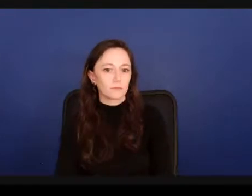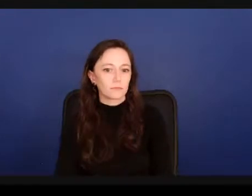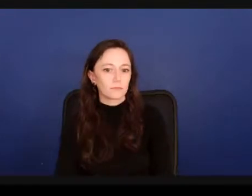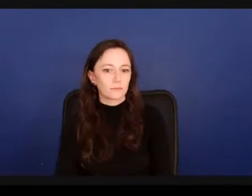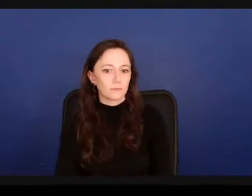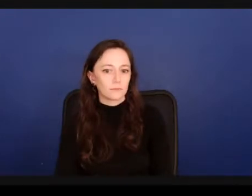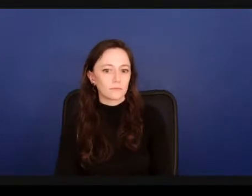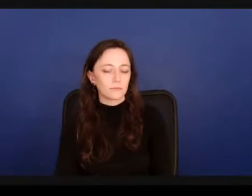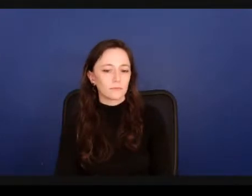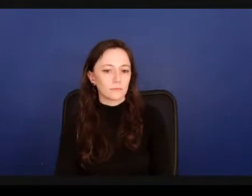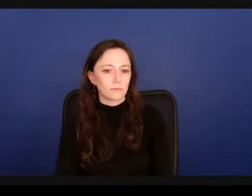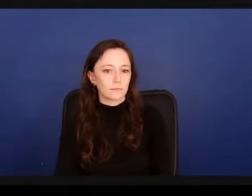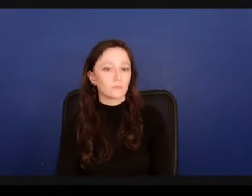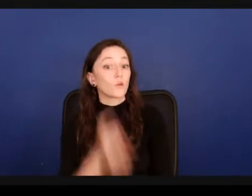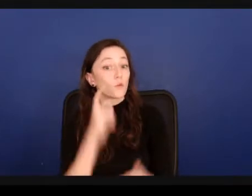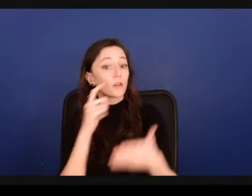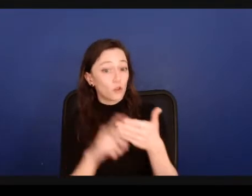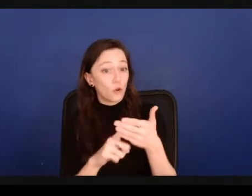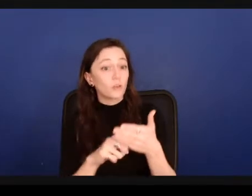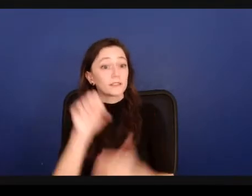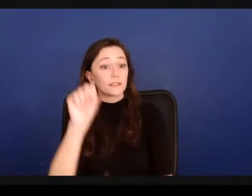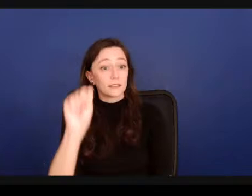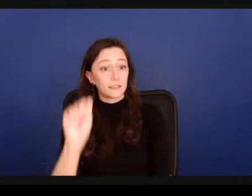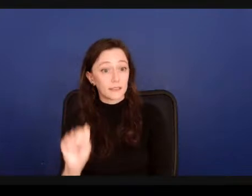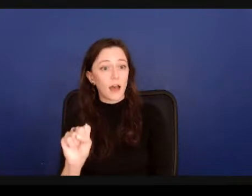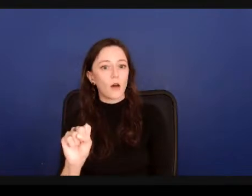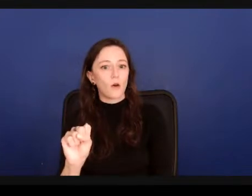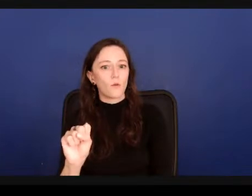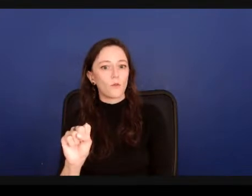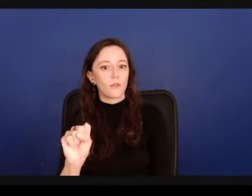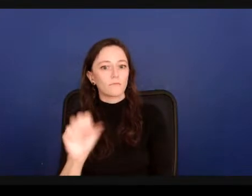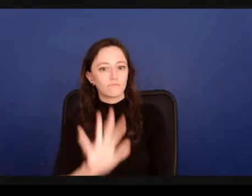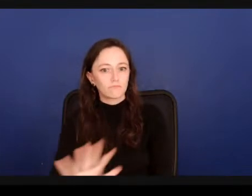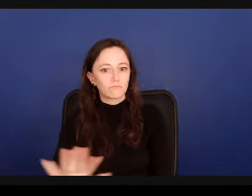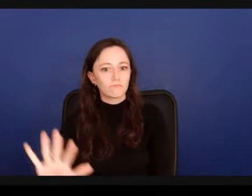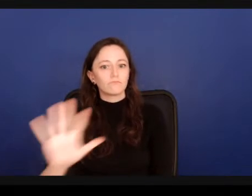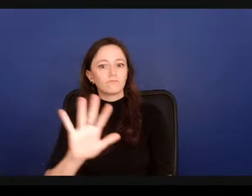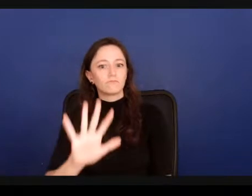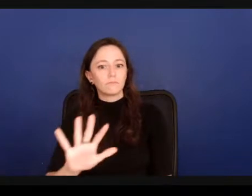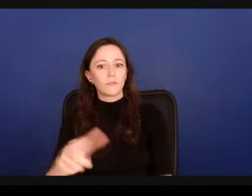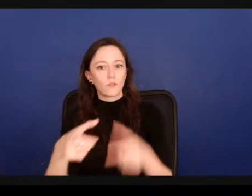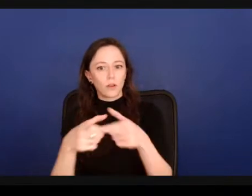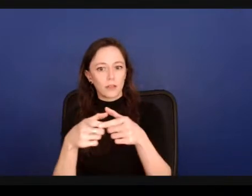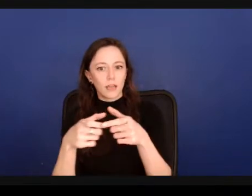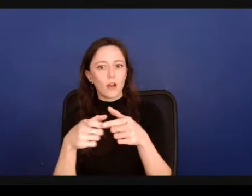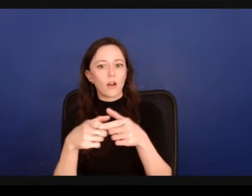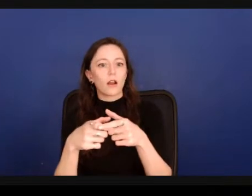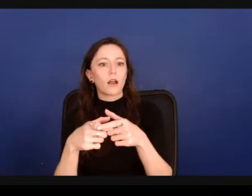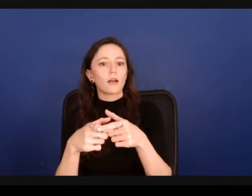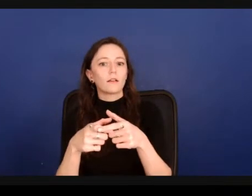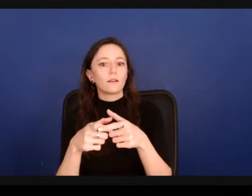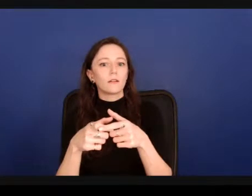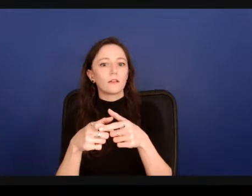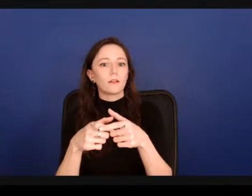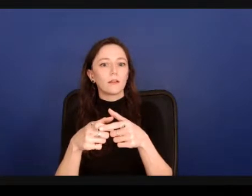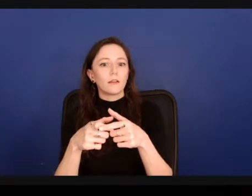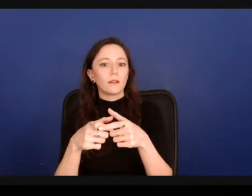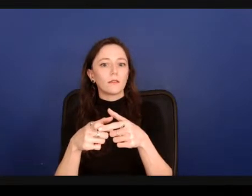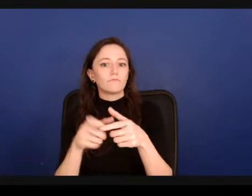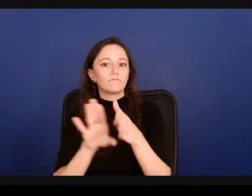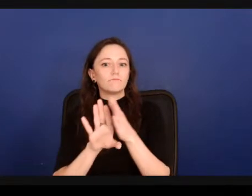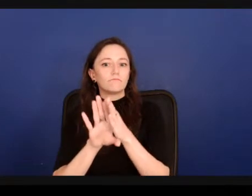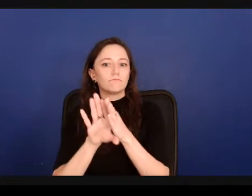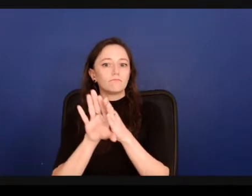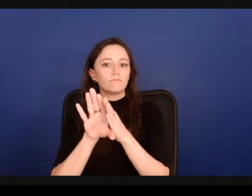So they do note earthquakes south of the caldera increase at a lower rate, and the seismicity has progressively widened to the